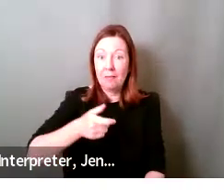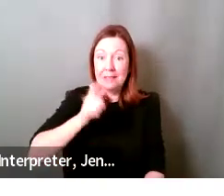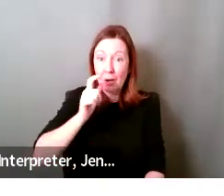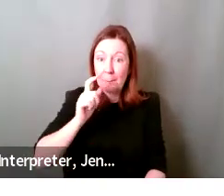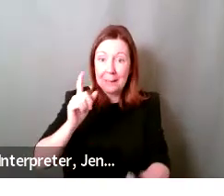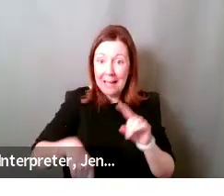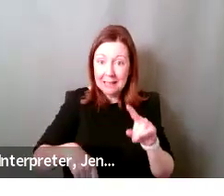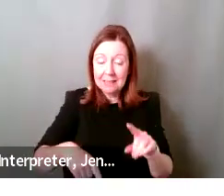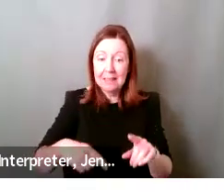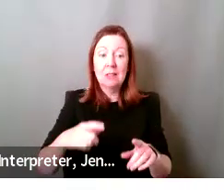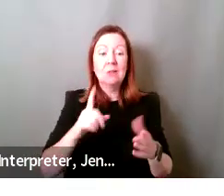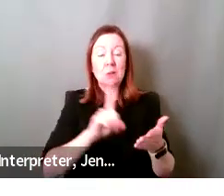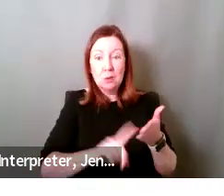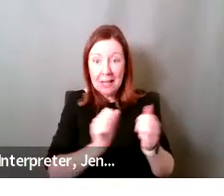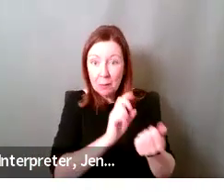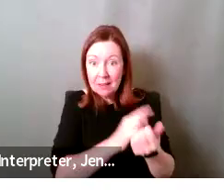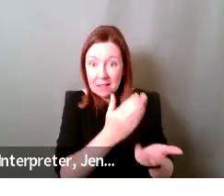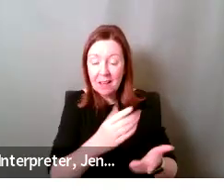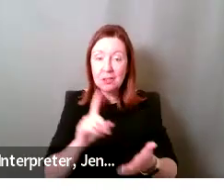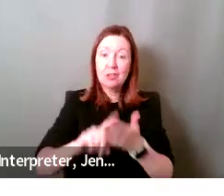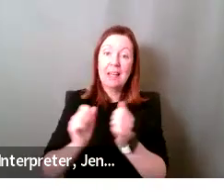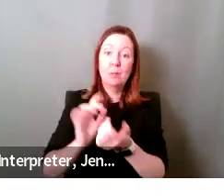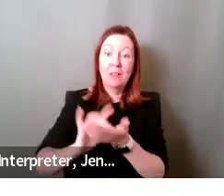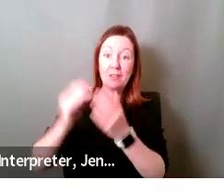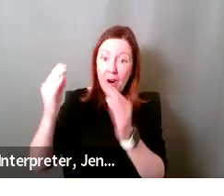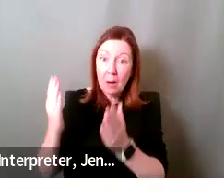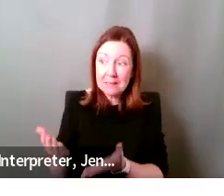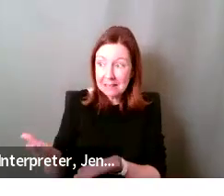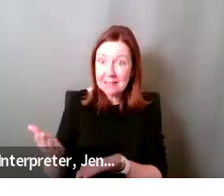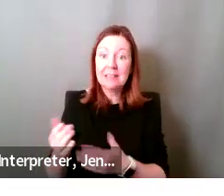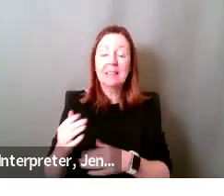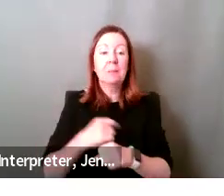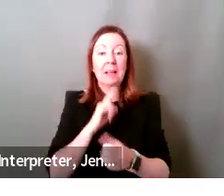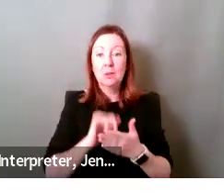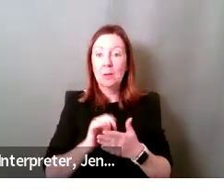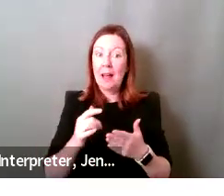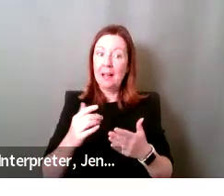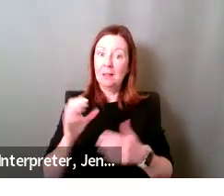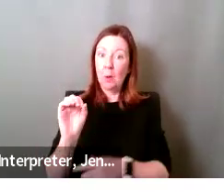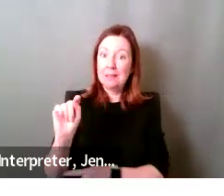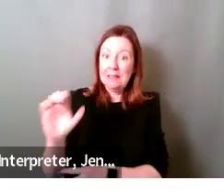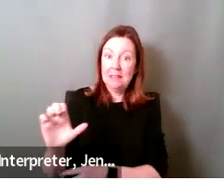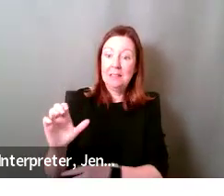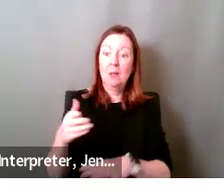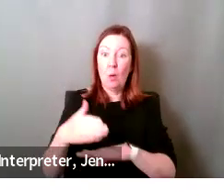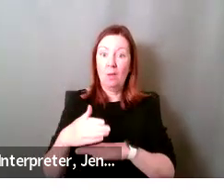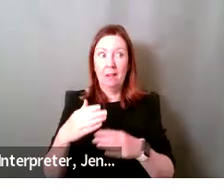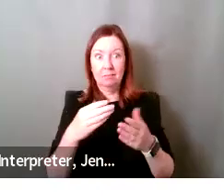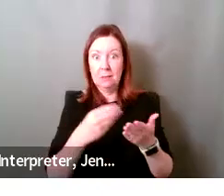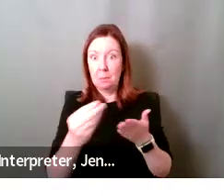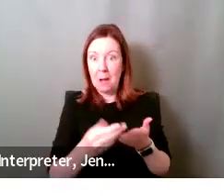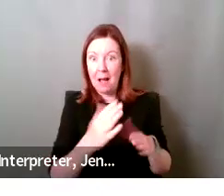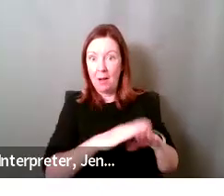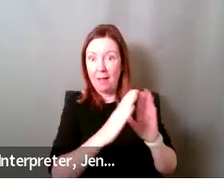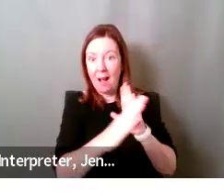So check in with your doctor, check in with the pharmacist if one is available, and make sure the over-the-counter stuff is good for you as